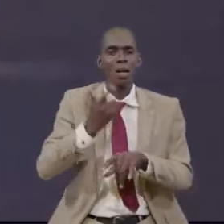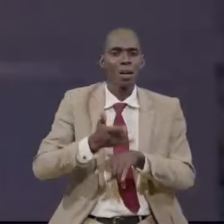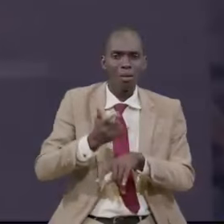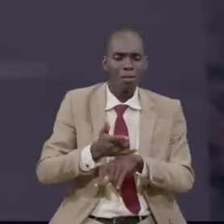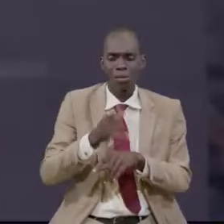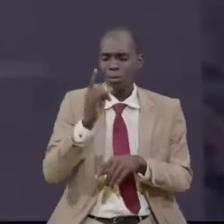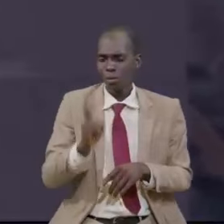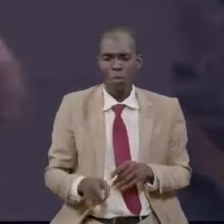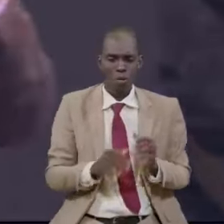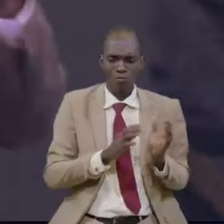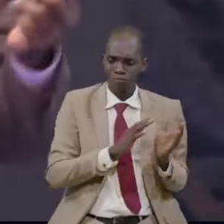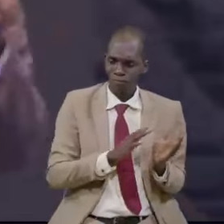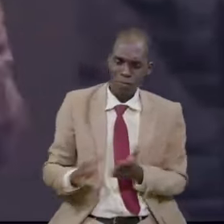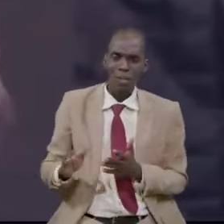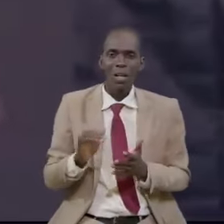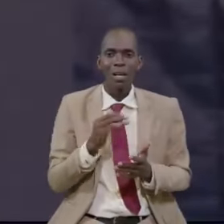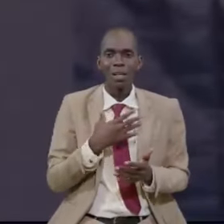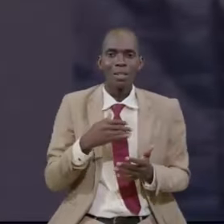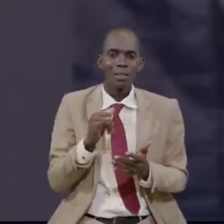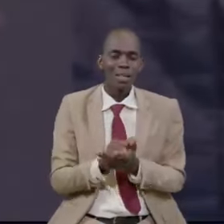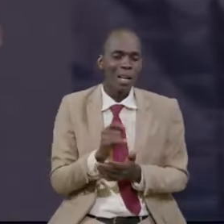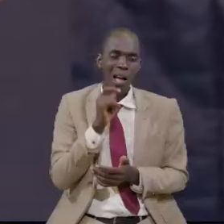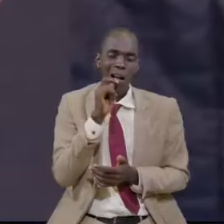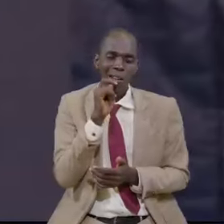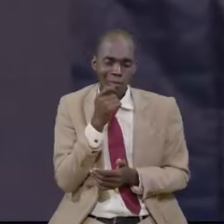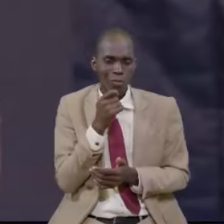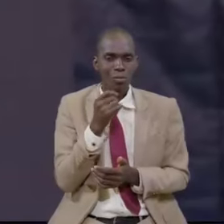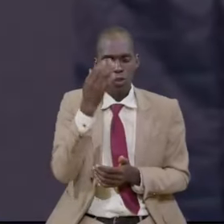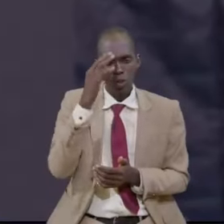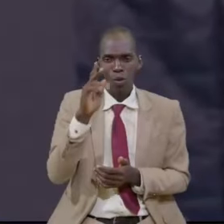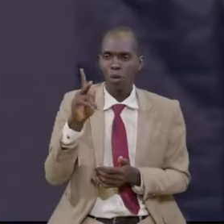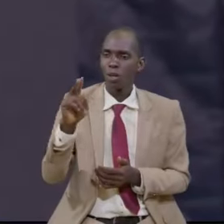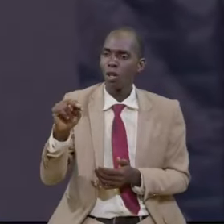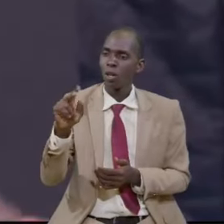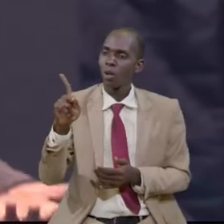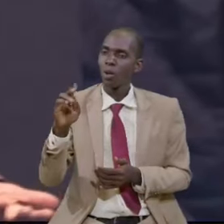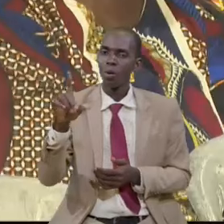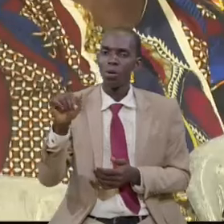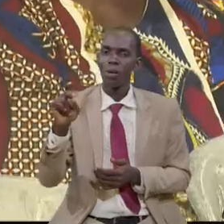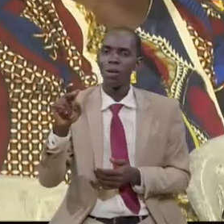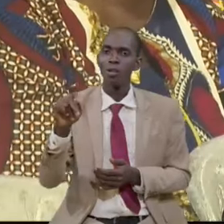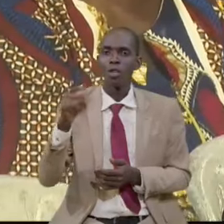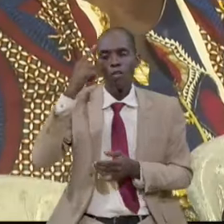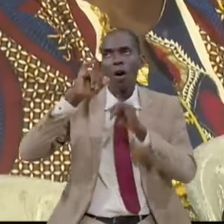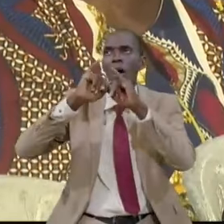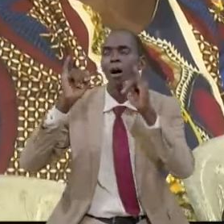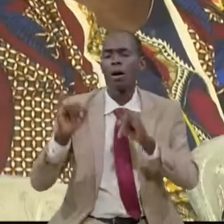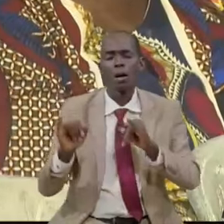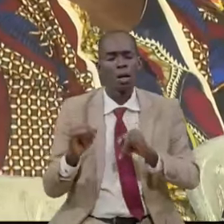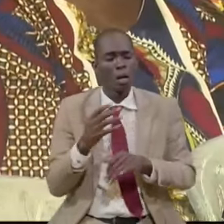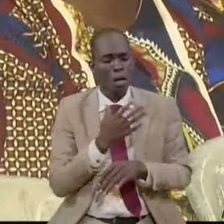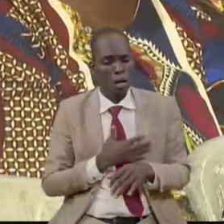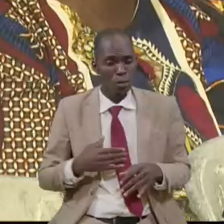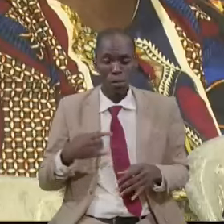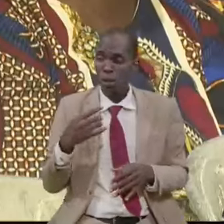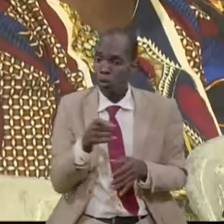cola nuts for idol worship. You have to lay everything aside. You say, doctor, is that all? I'm laying